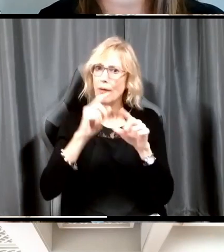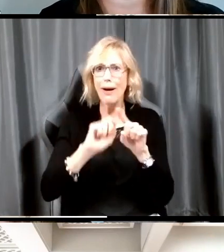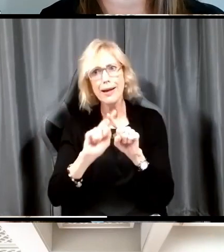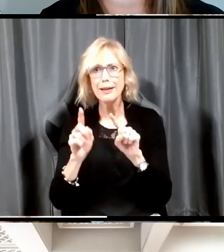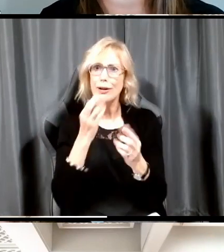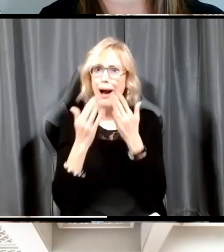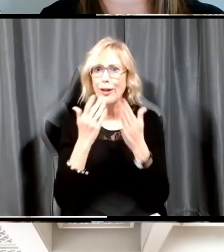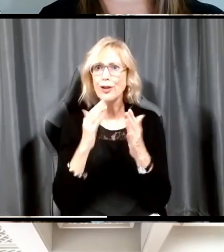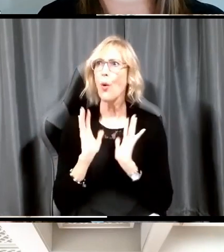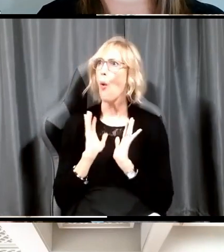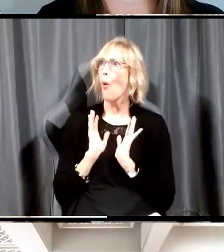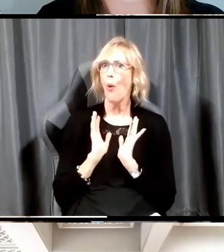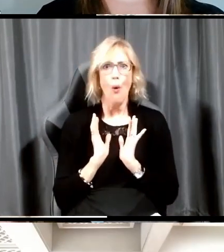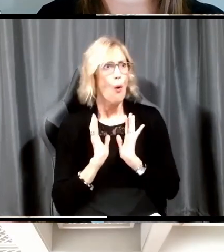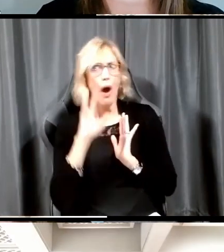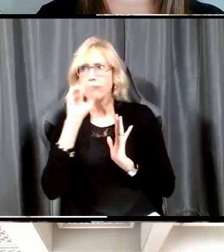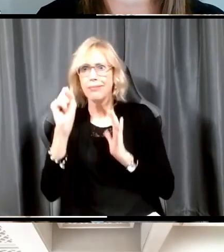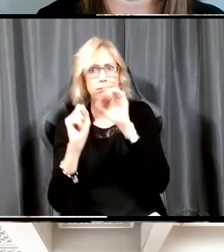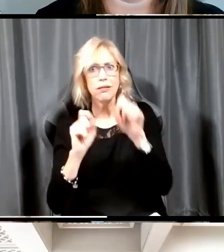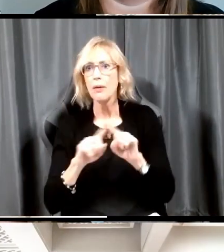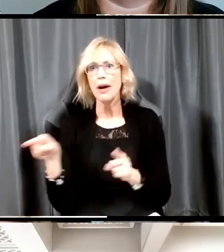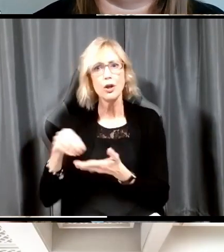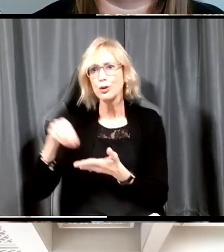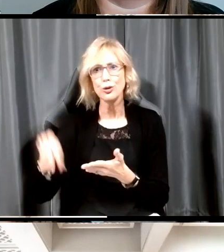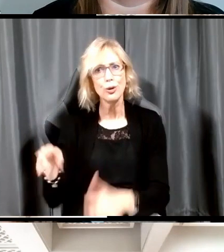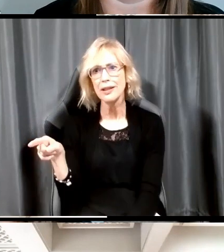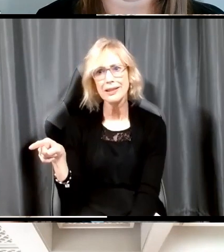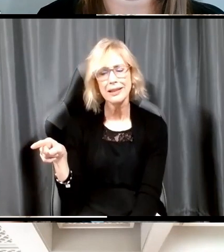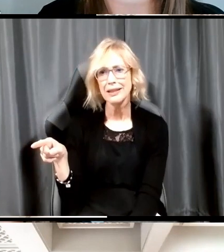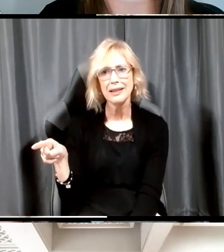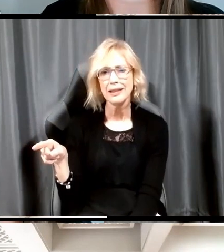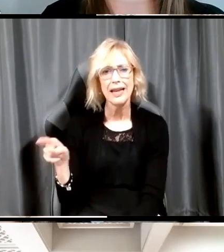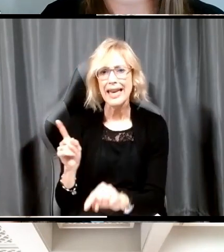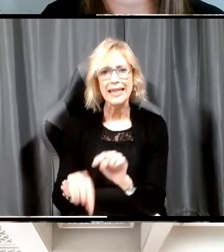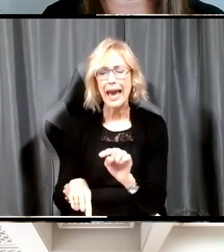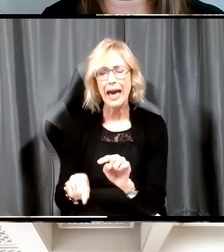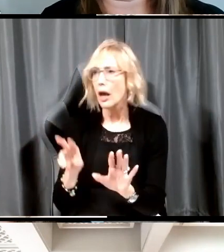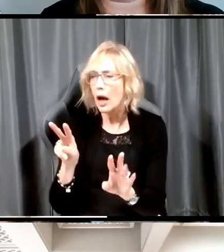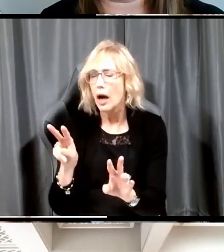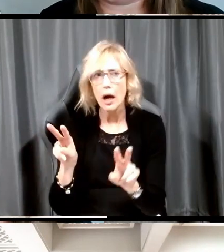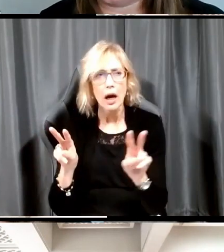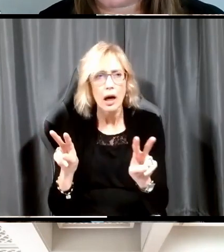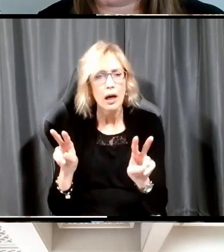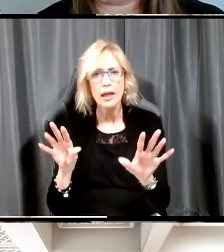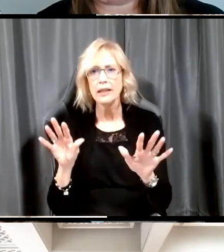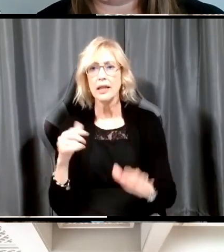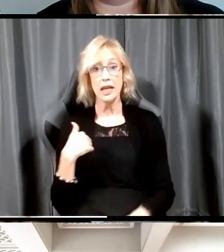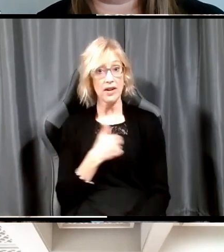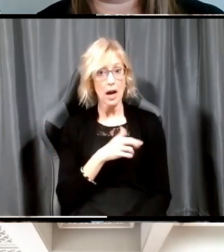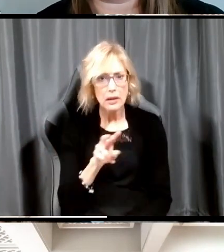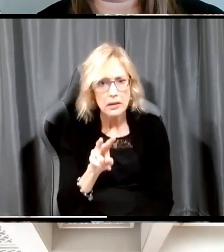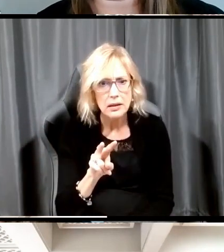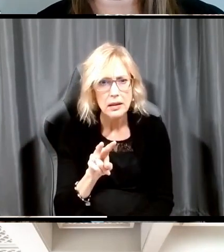it's attractive, but it's not something that our students with CVI can pick out. And even with us, when we look at it,